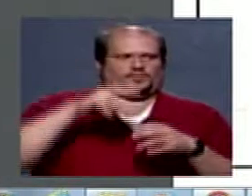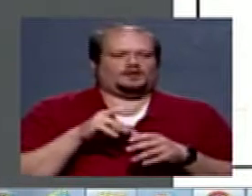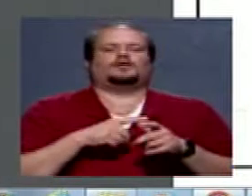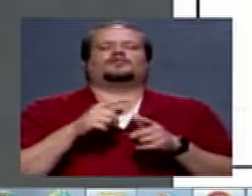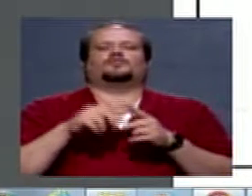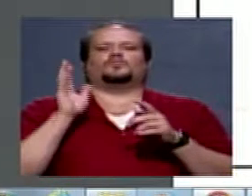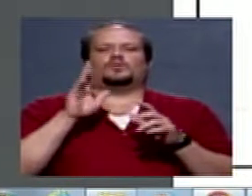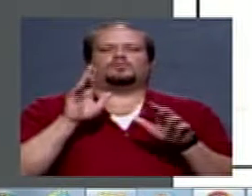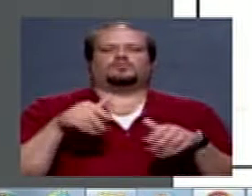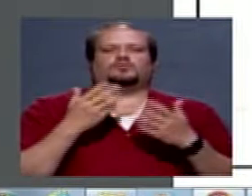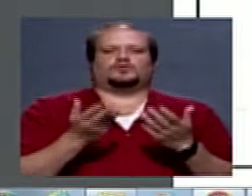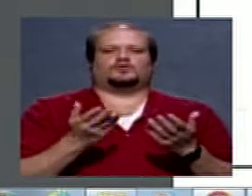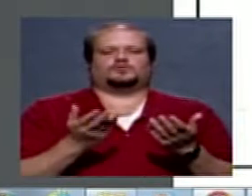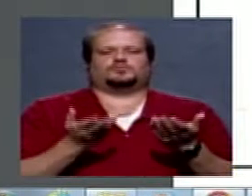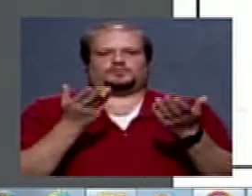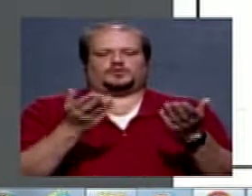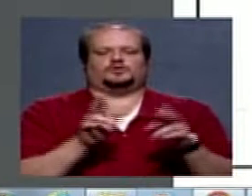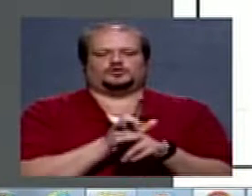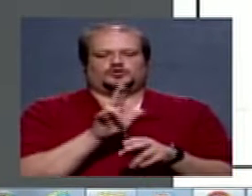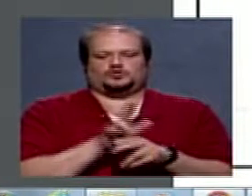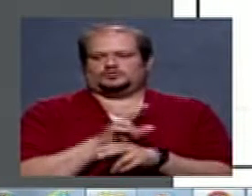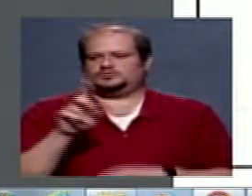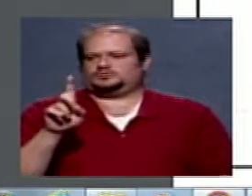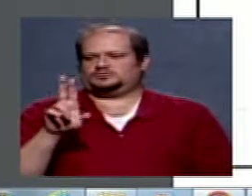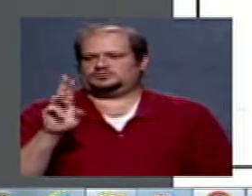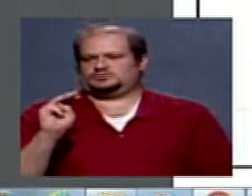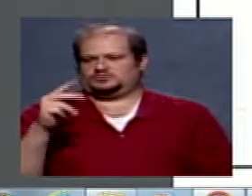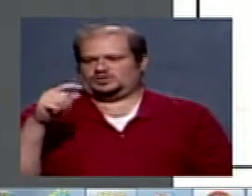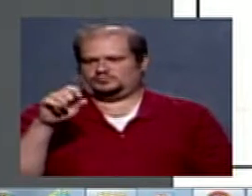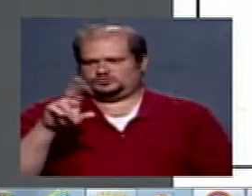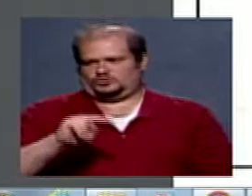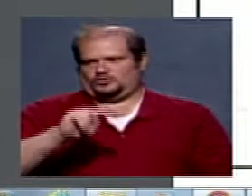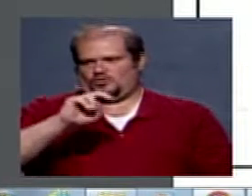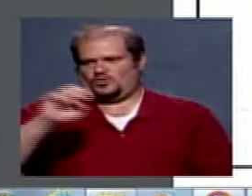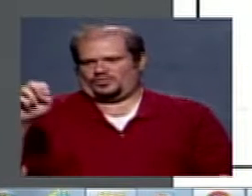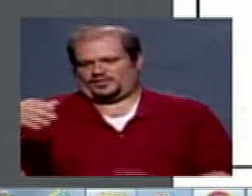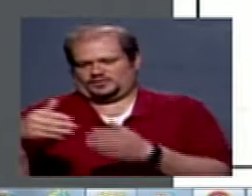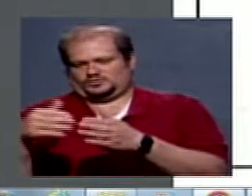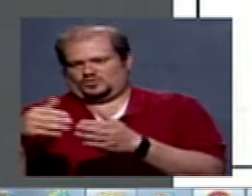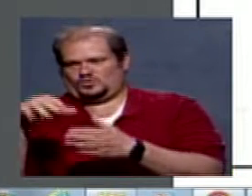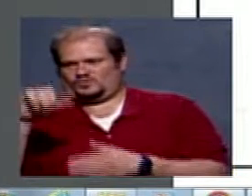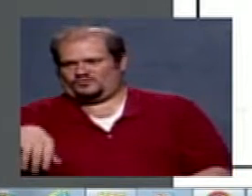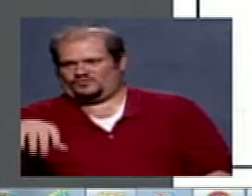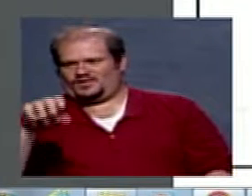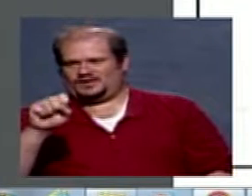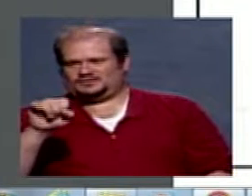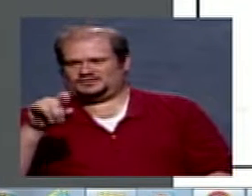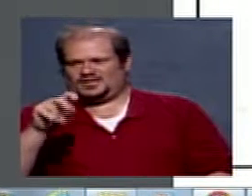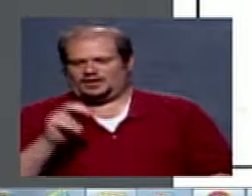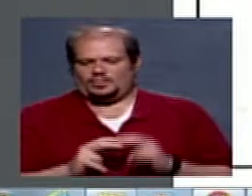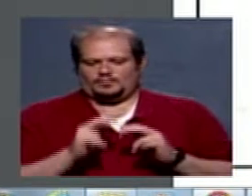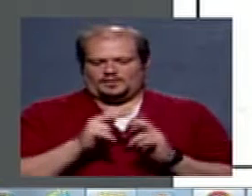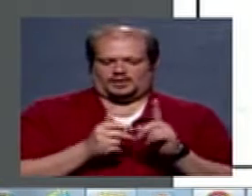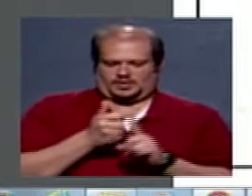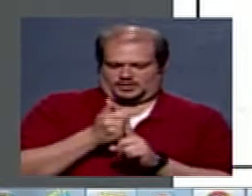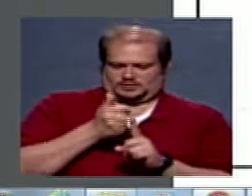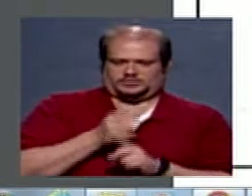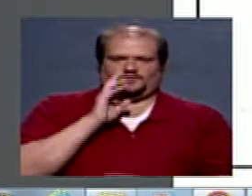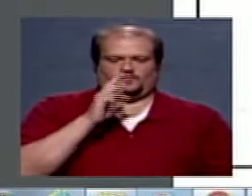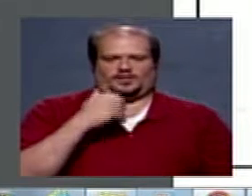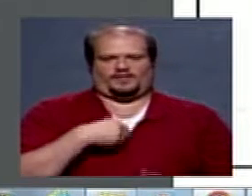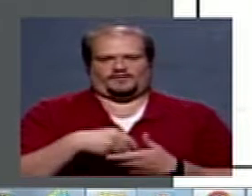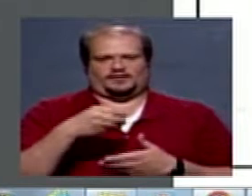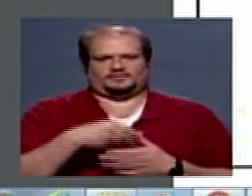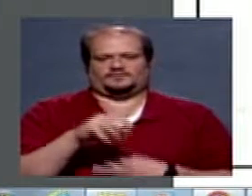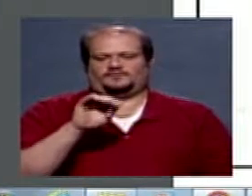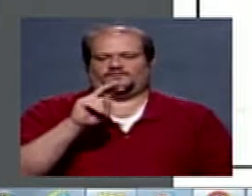applicant proposes to use the existing dumpster location at the northeast corner of the site. The building itself will have an exterior